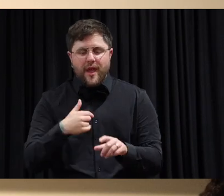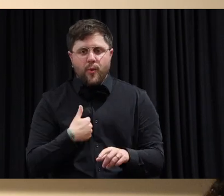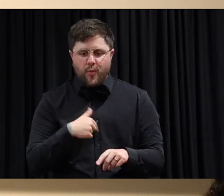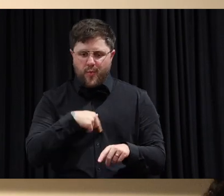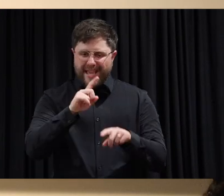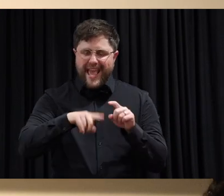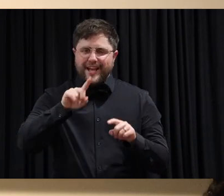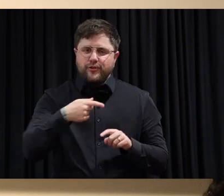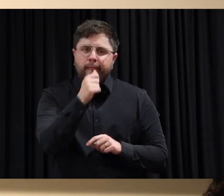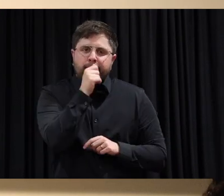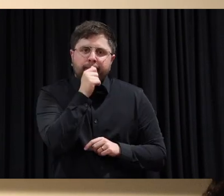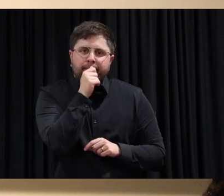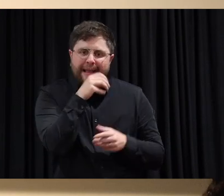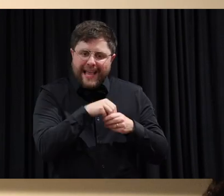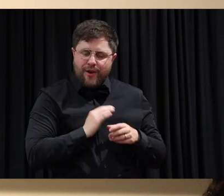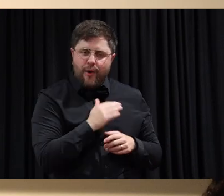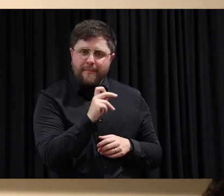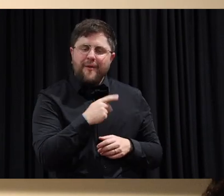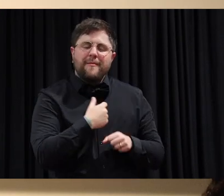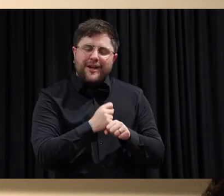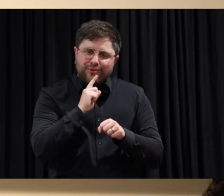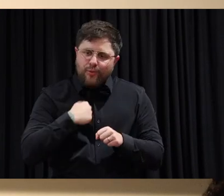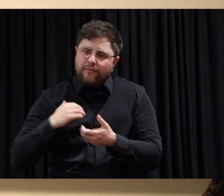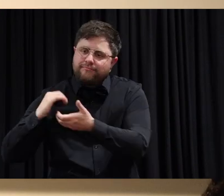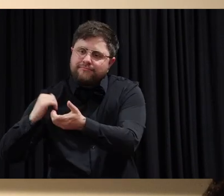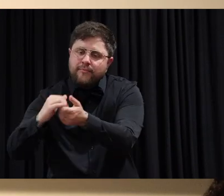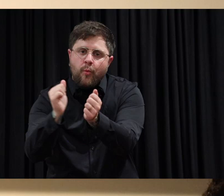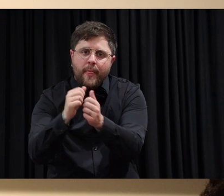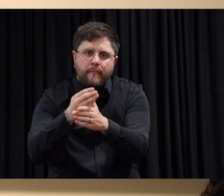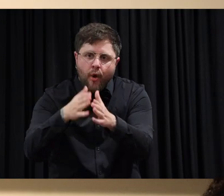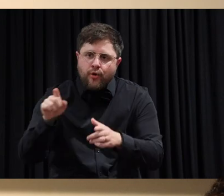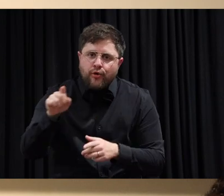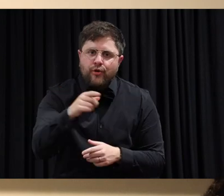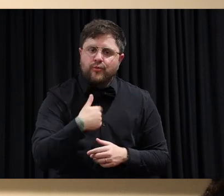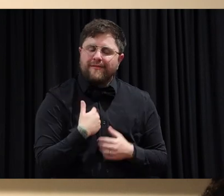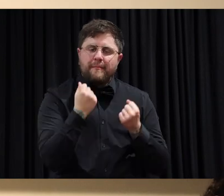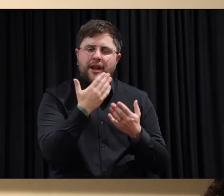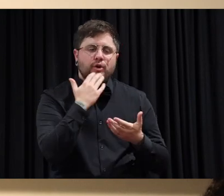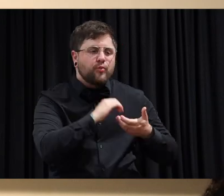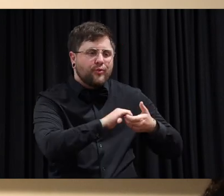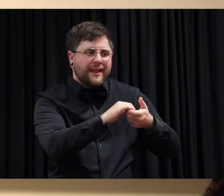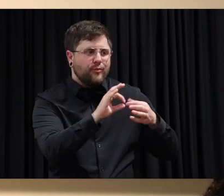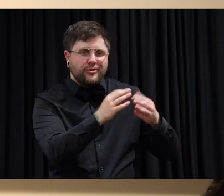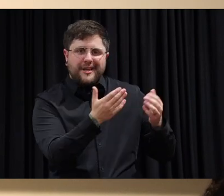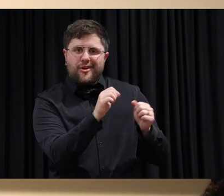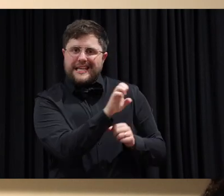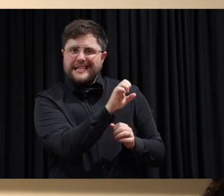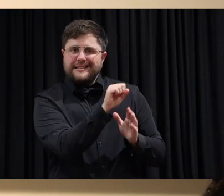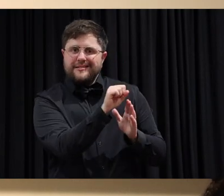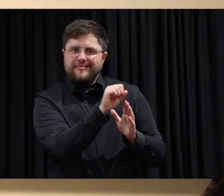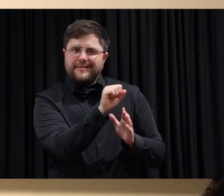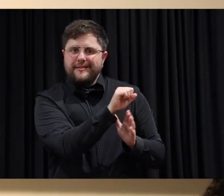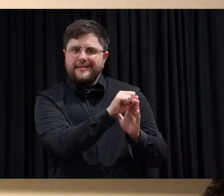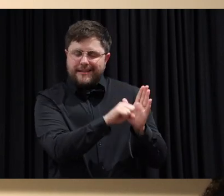walls. We've got to make sure that we're working with partners. We have a great relationship with our realtors here on the east side of the state with that program. We work with a number of